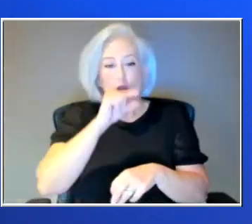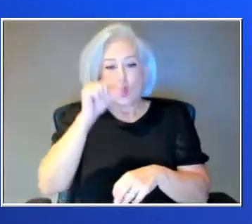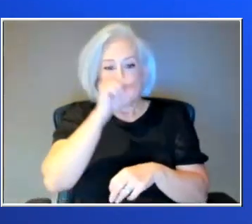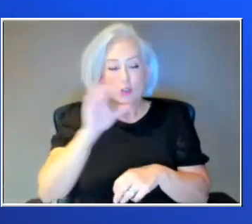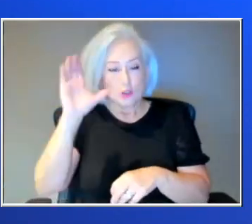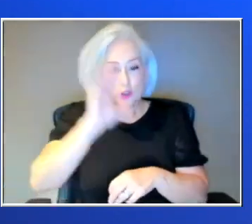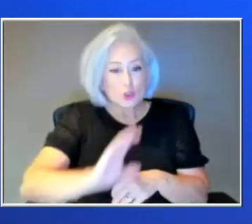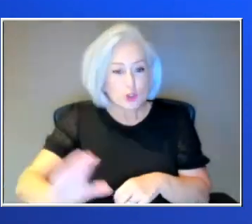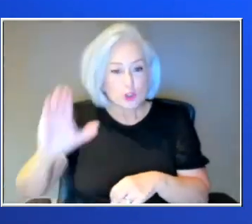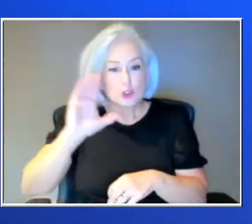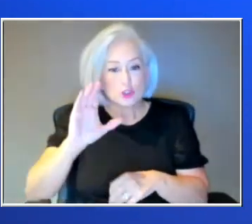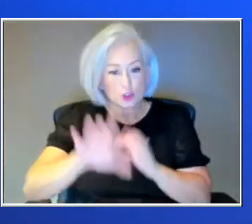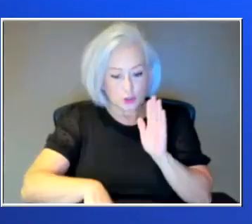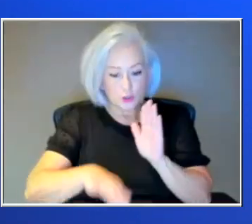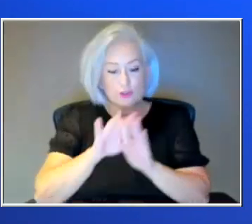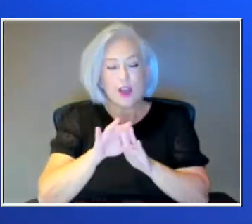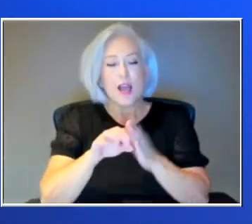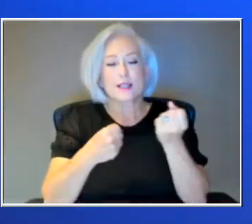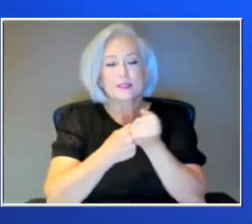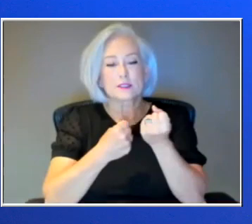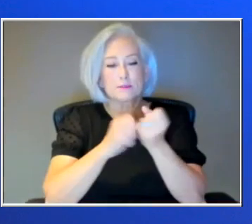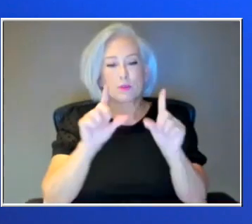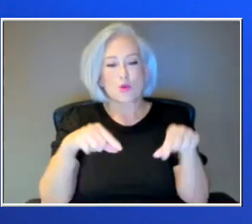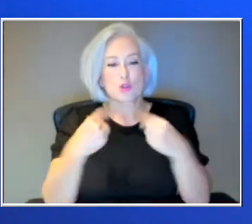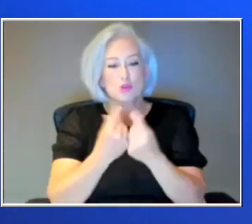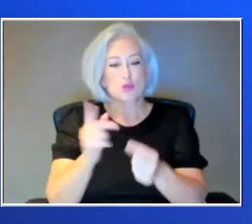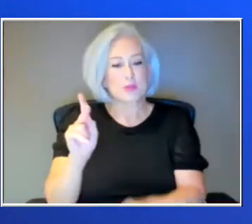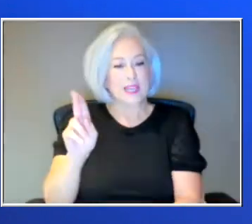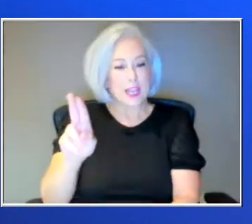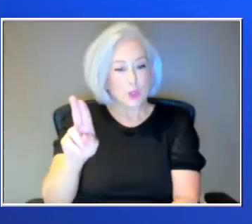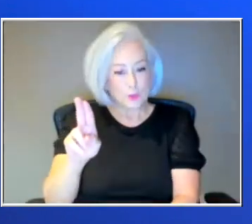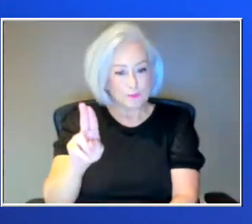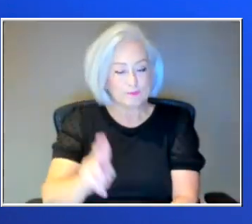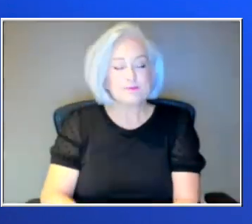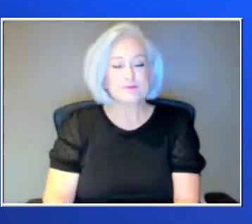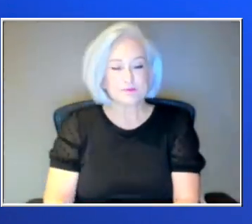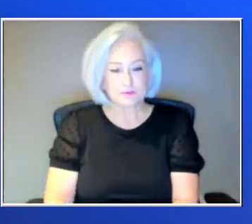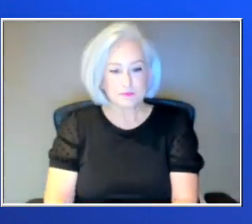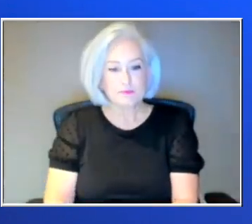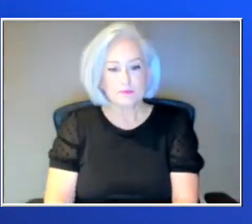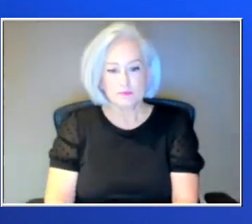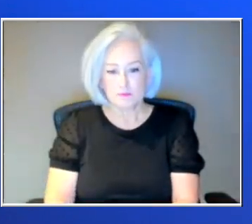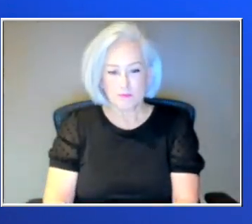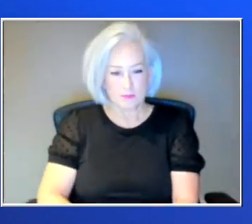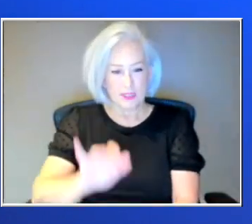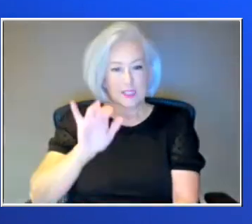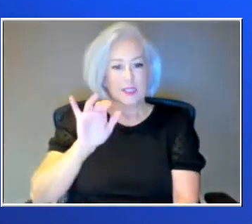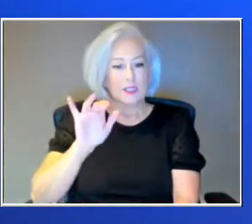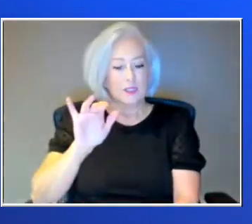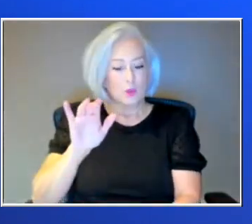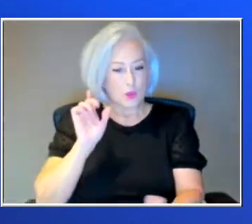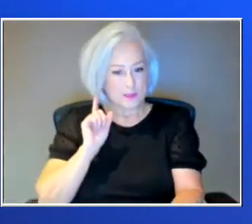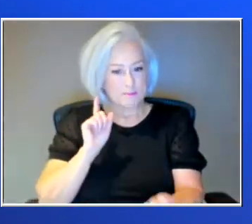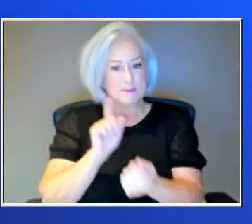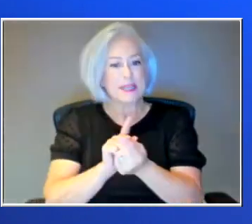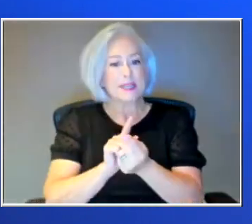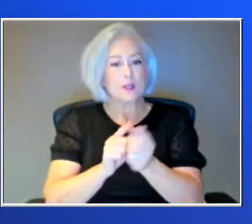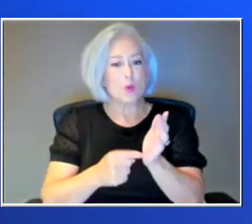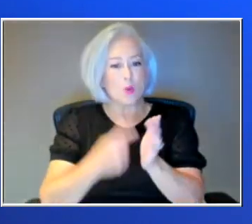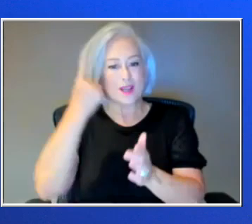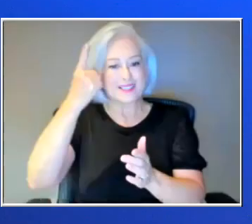the support group here at KU. And, it's something that we do once a month, and I look